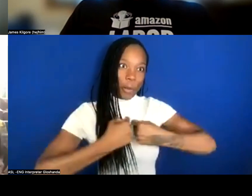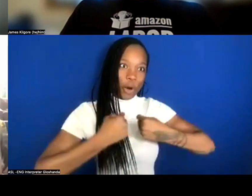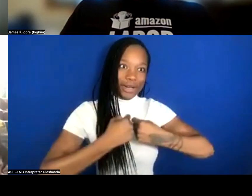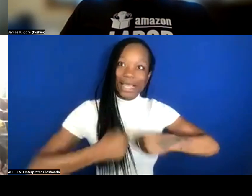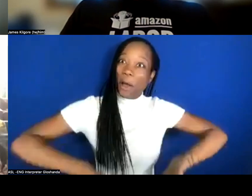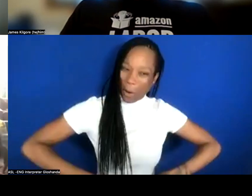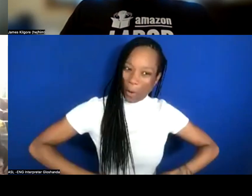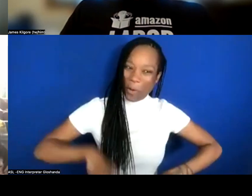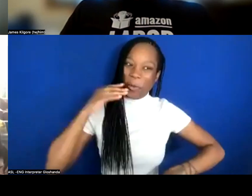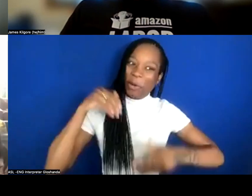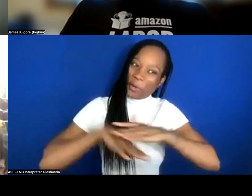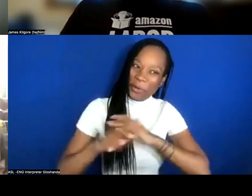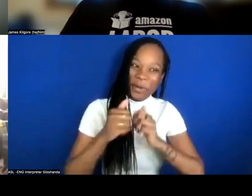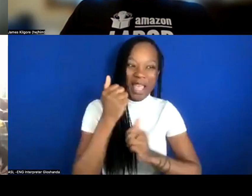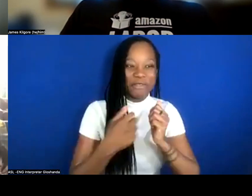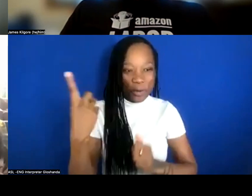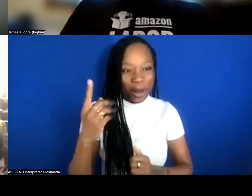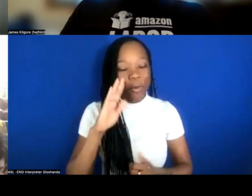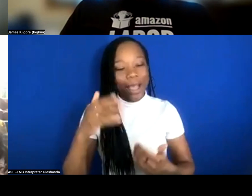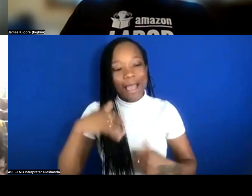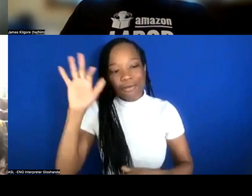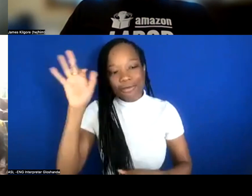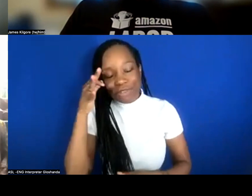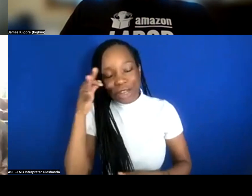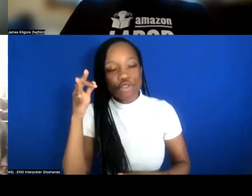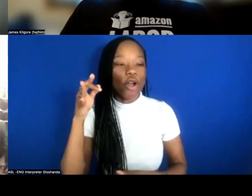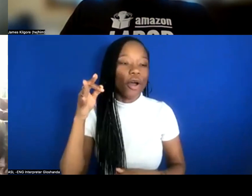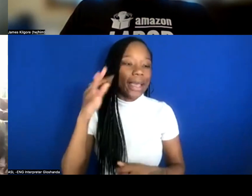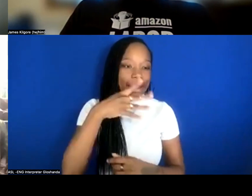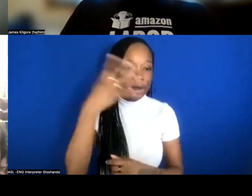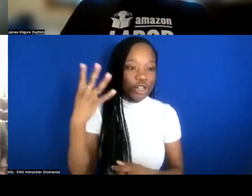with everyone, right? Let's go in with federal immigration police, ICE. Let's